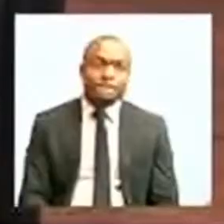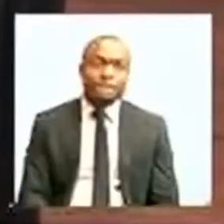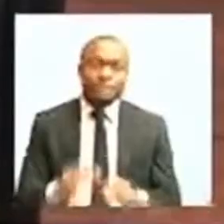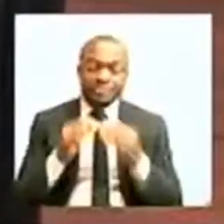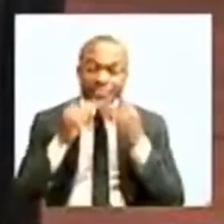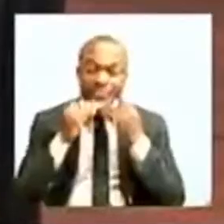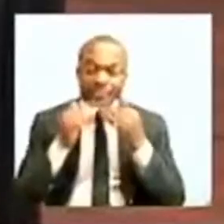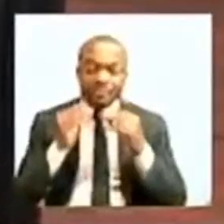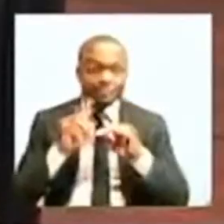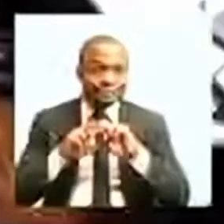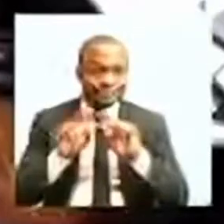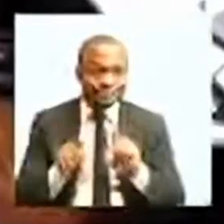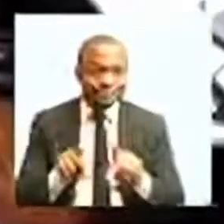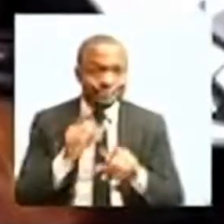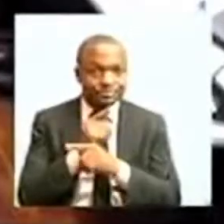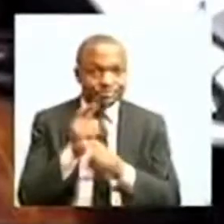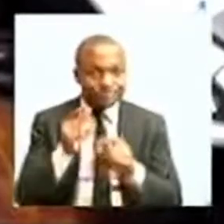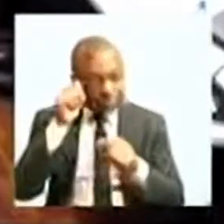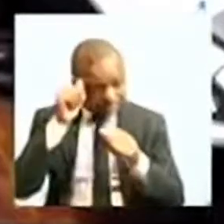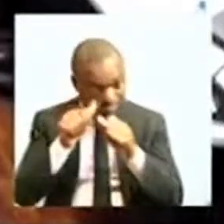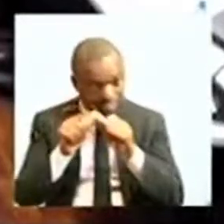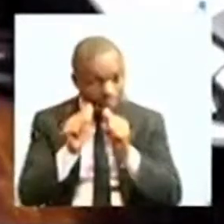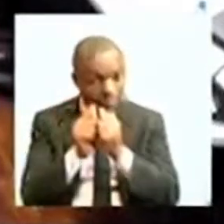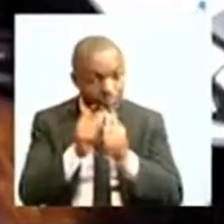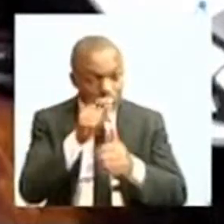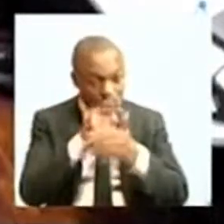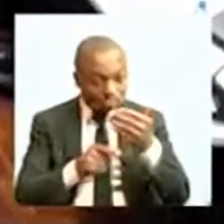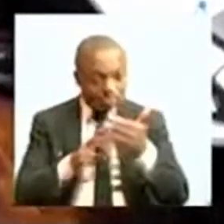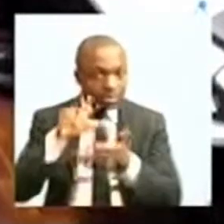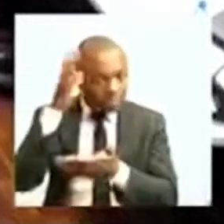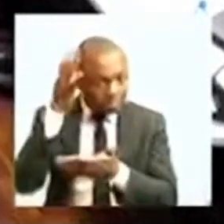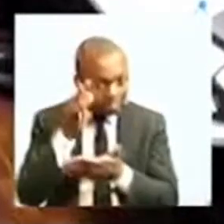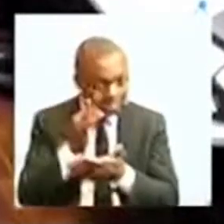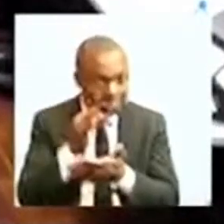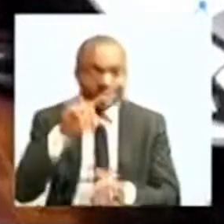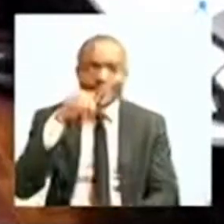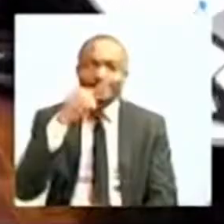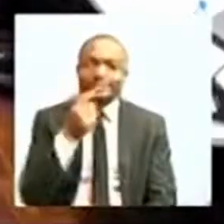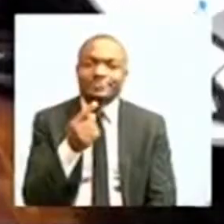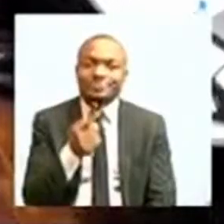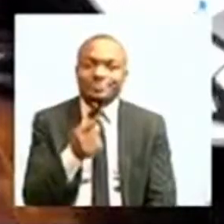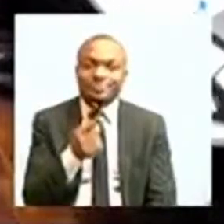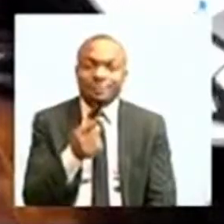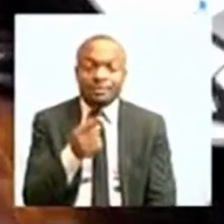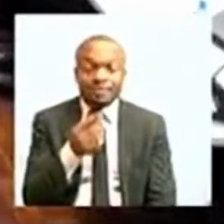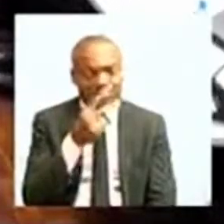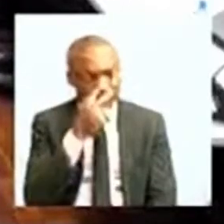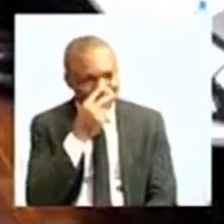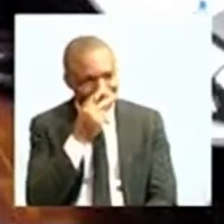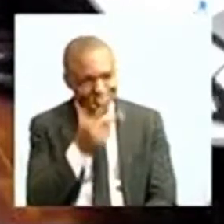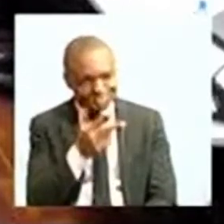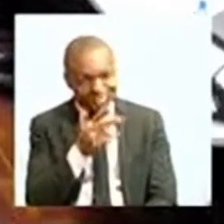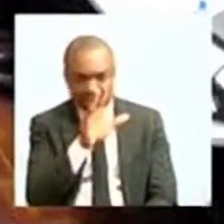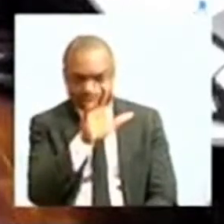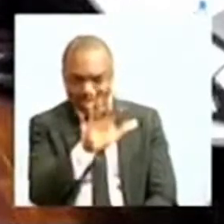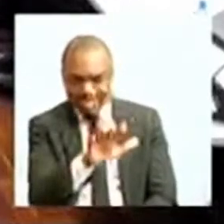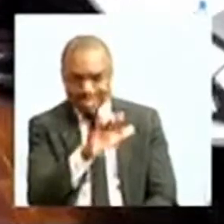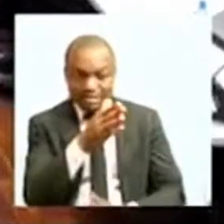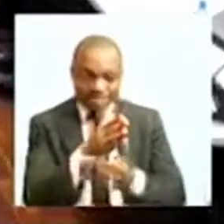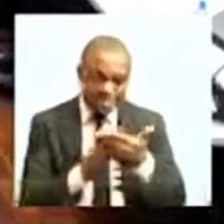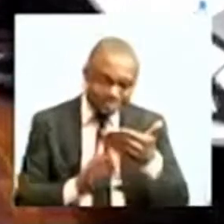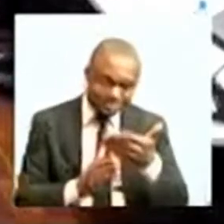Thank you, Chair. And just to agree with what the clerk just mentioned, we noticed there are